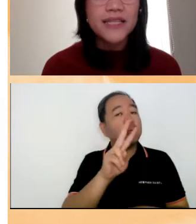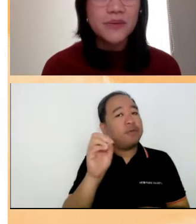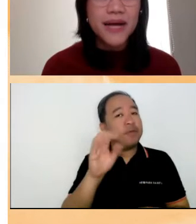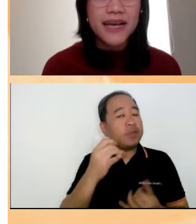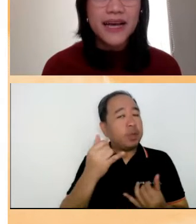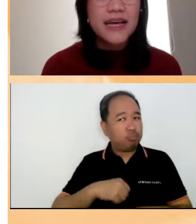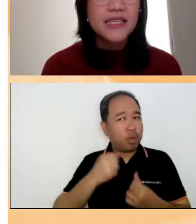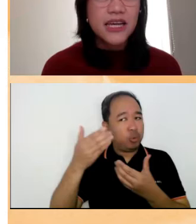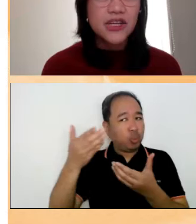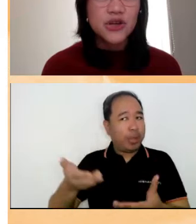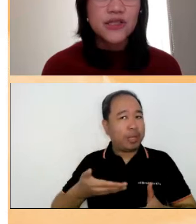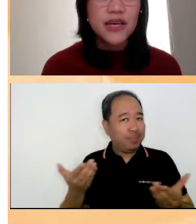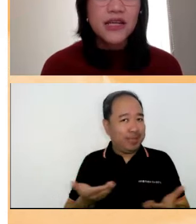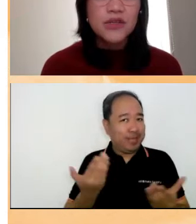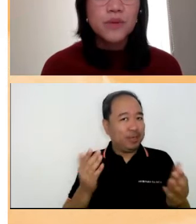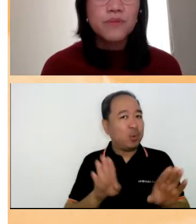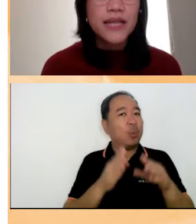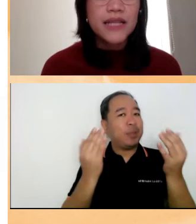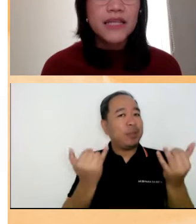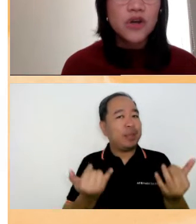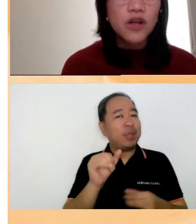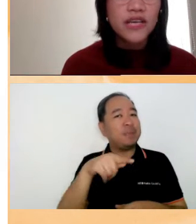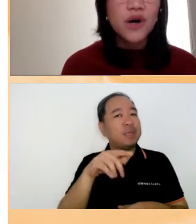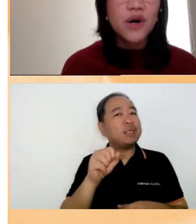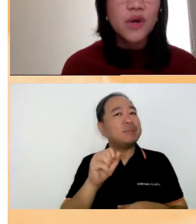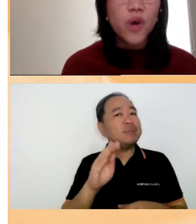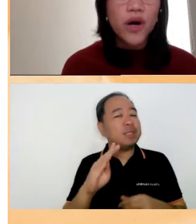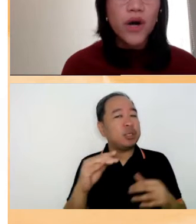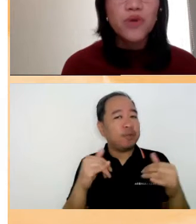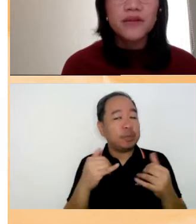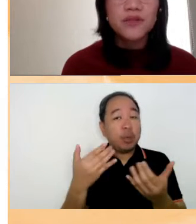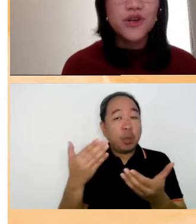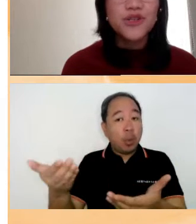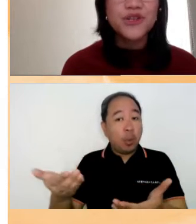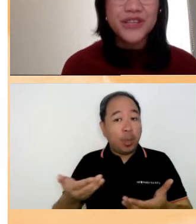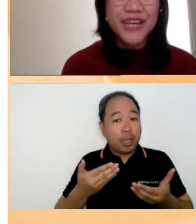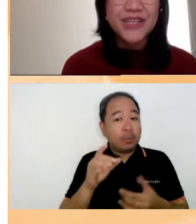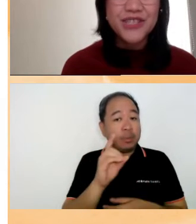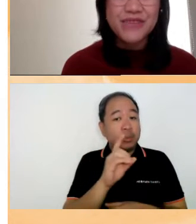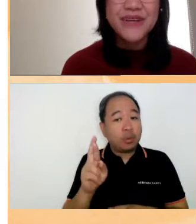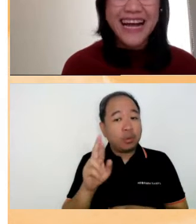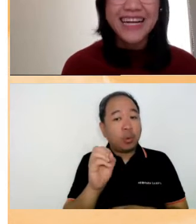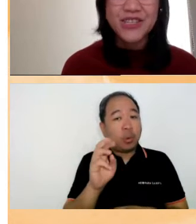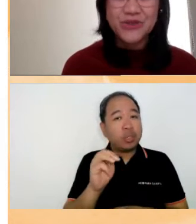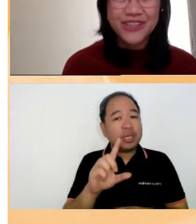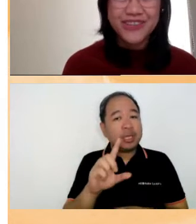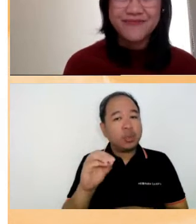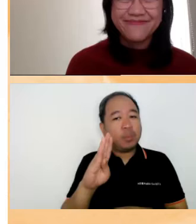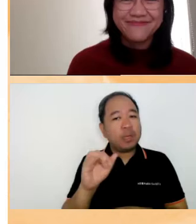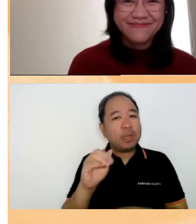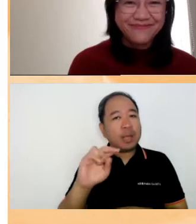Para sa Bata sessions. So let us all give a warm welcome to Dr. Cornelio G. Banaag